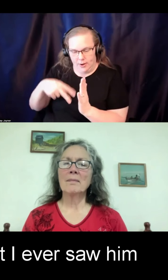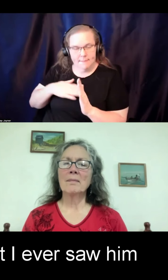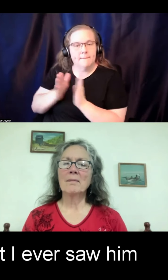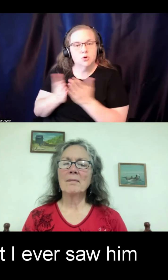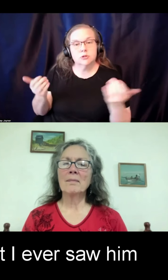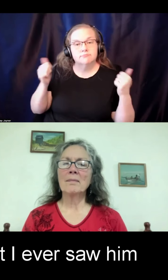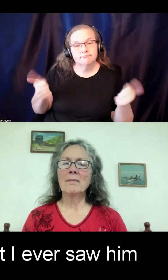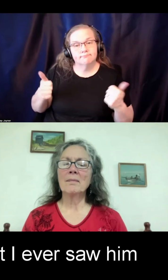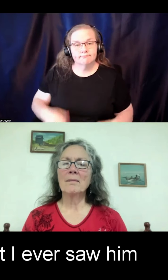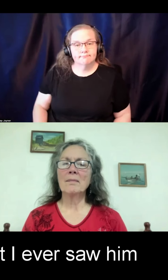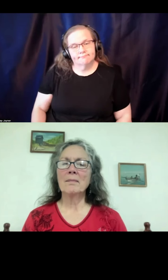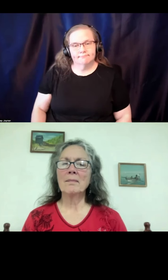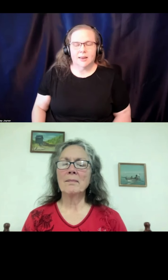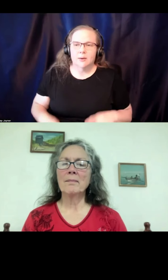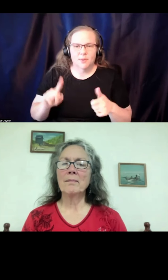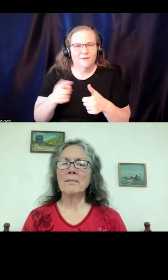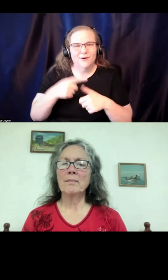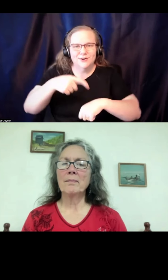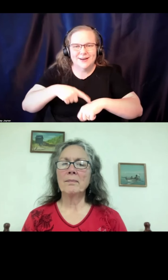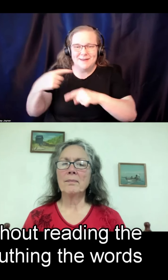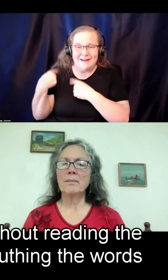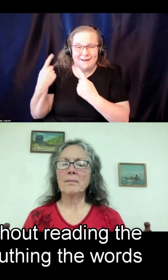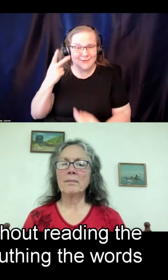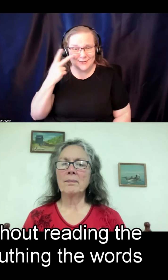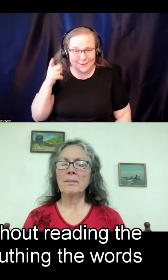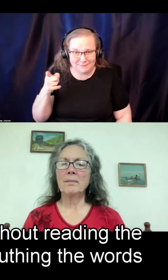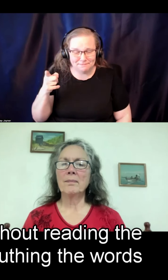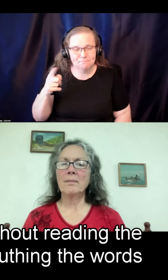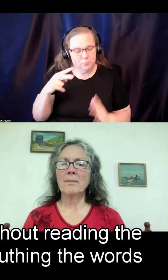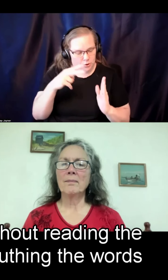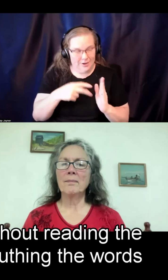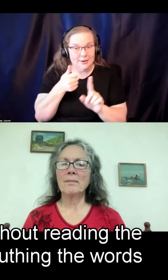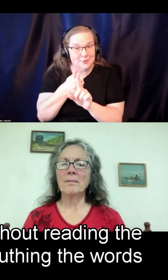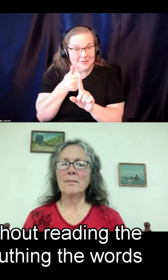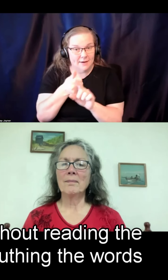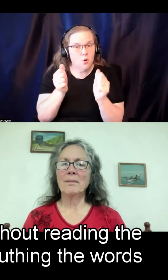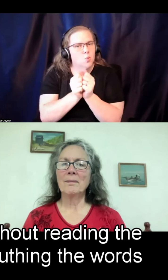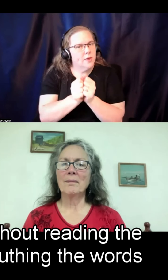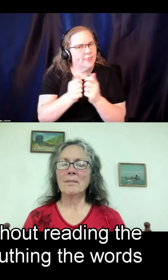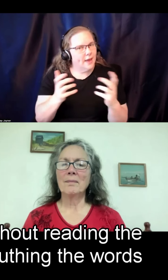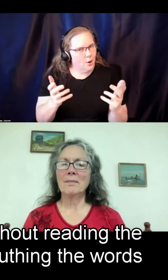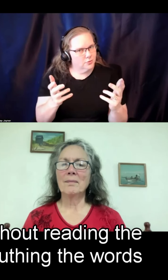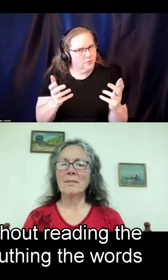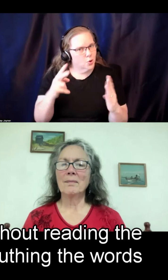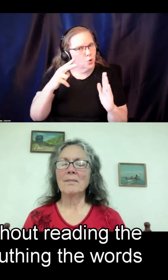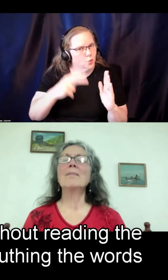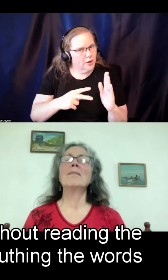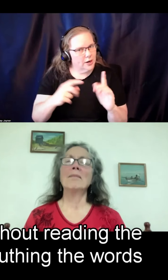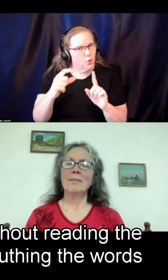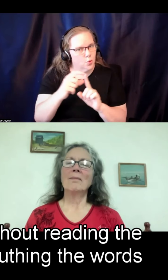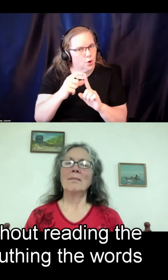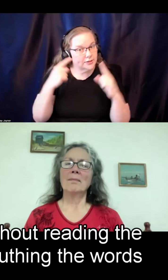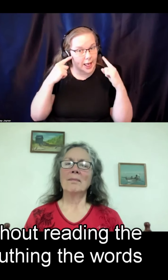the first time that I ever saw him reading to himself without reading the words out